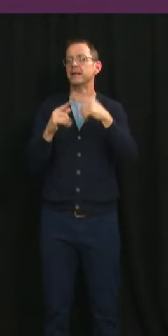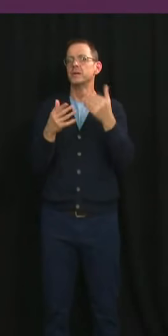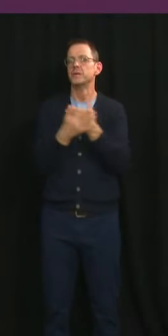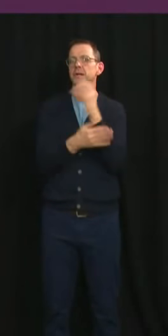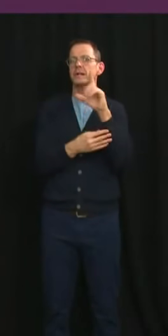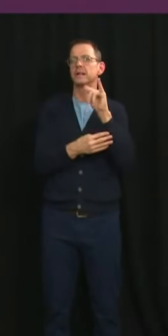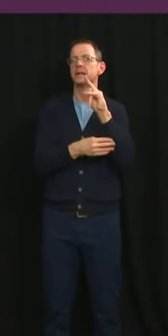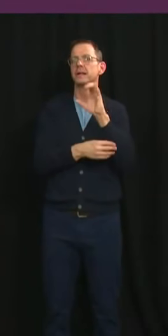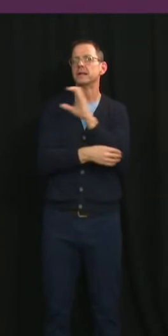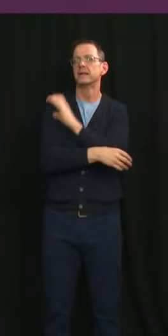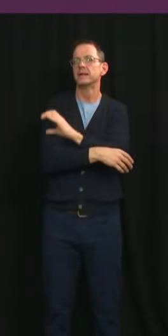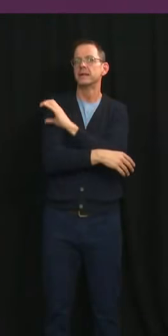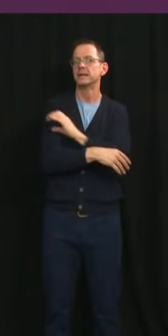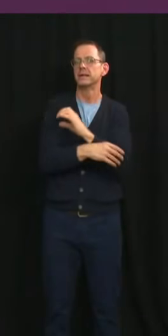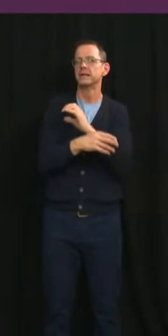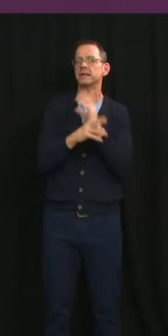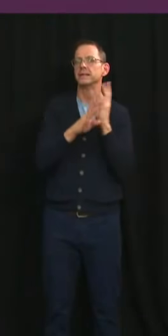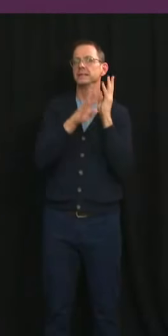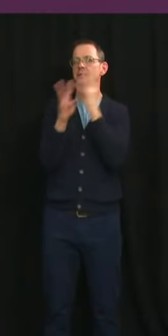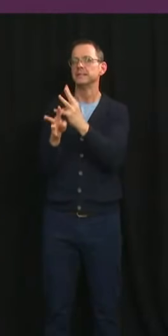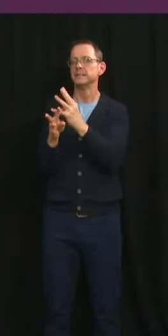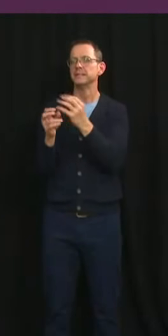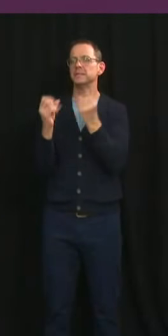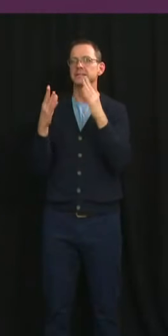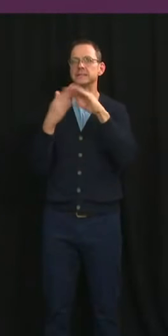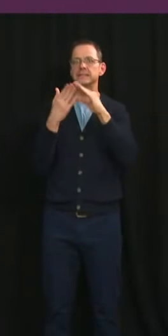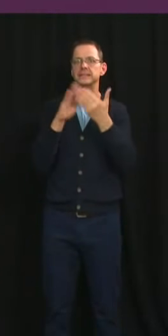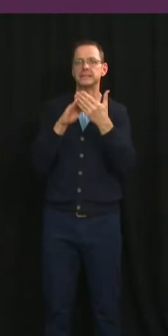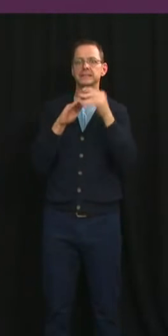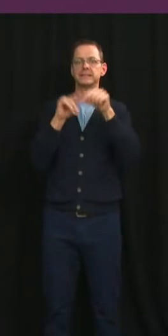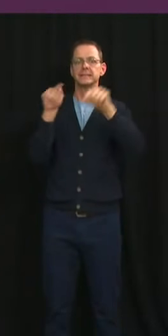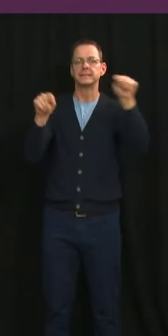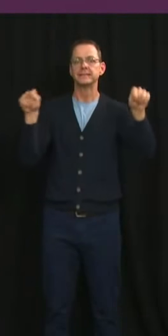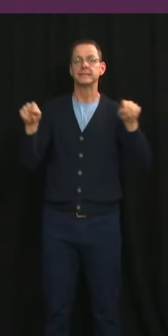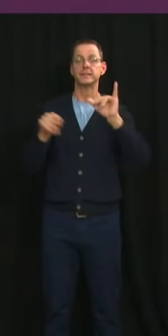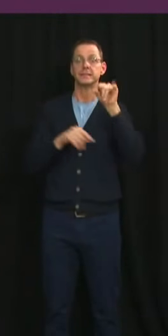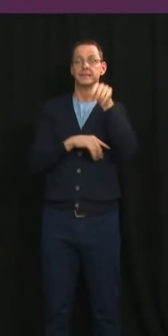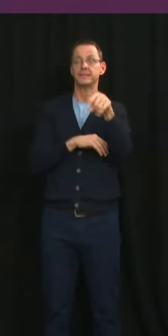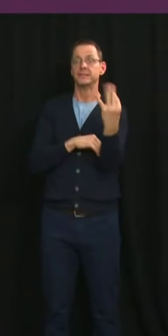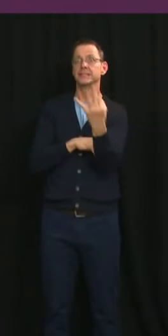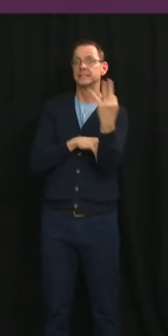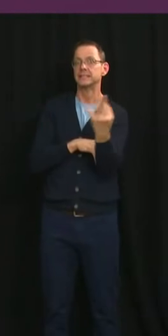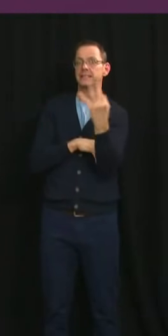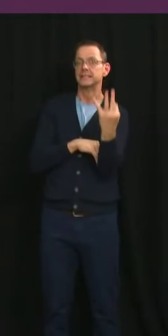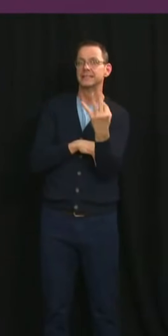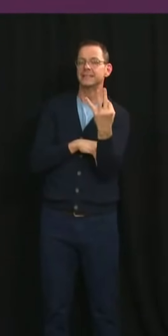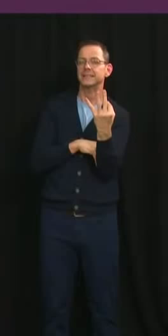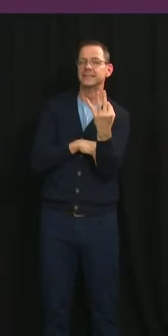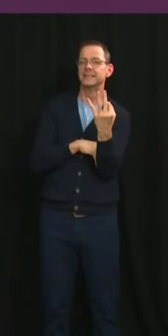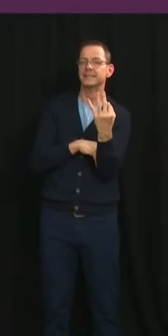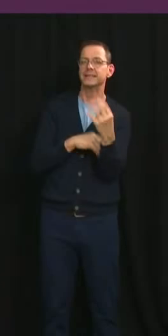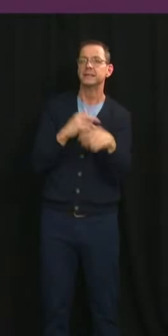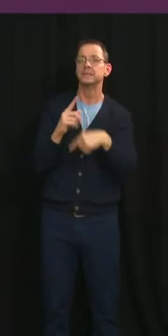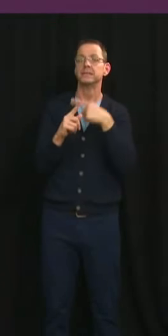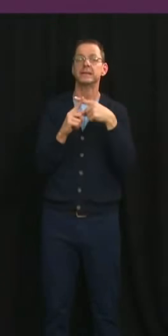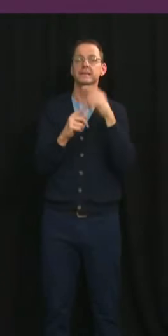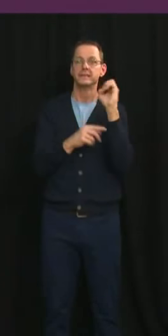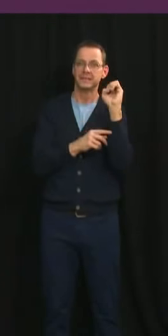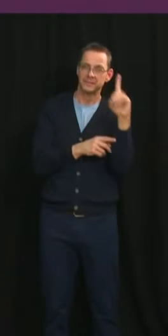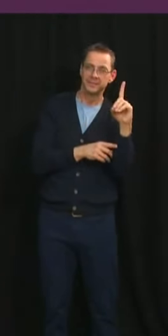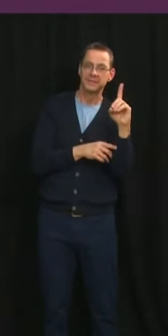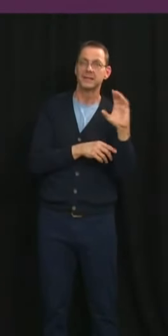in Edmonton and Calgary, we hope next Monday. And in terms of the protocols